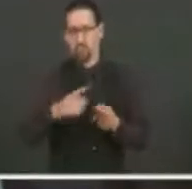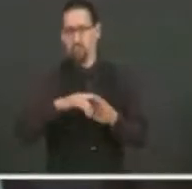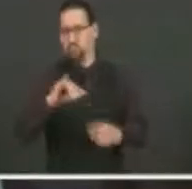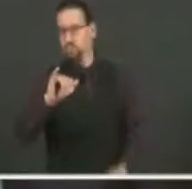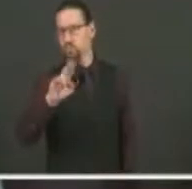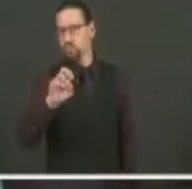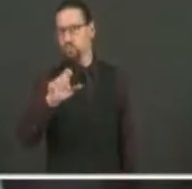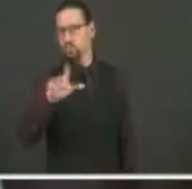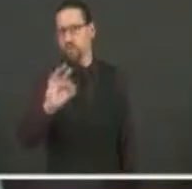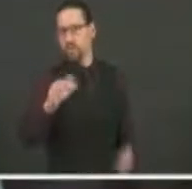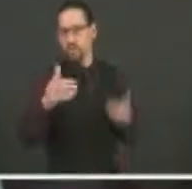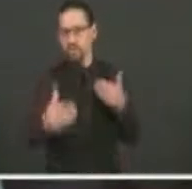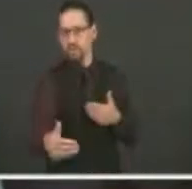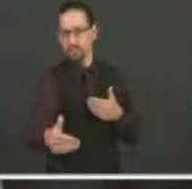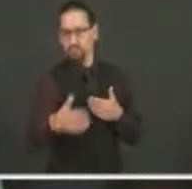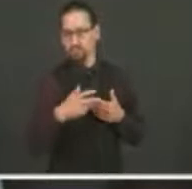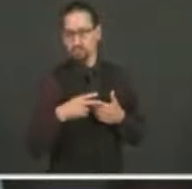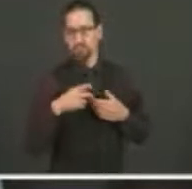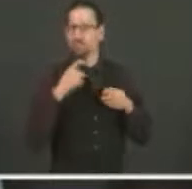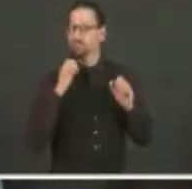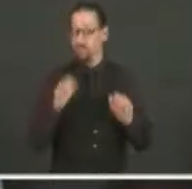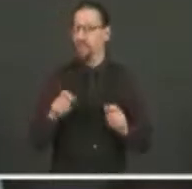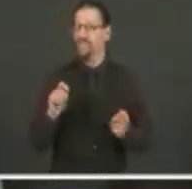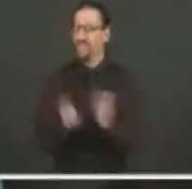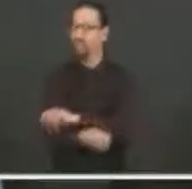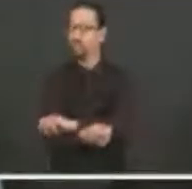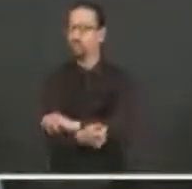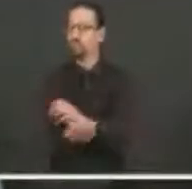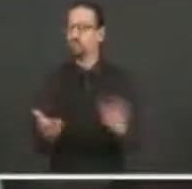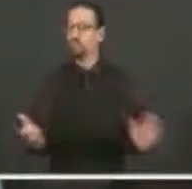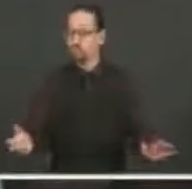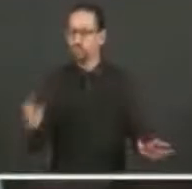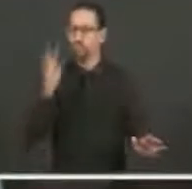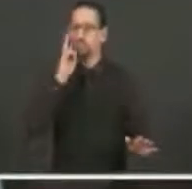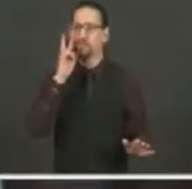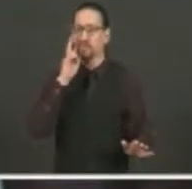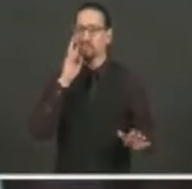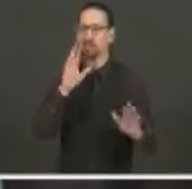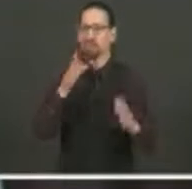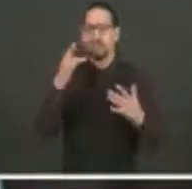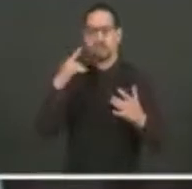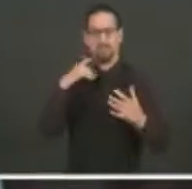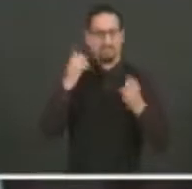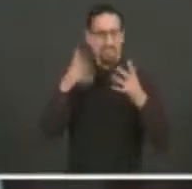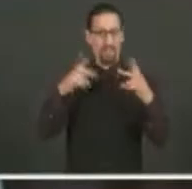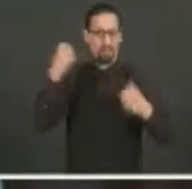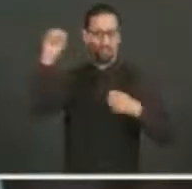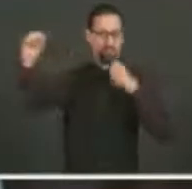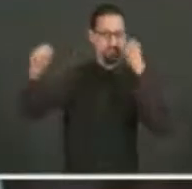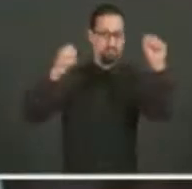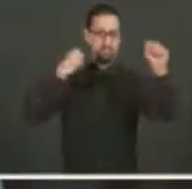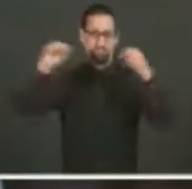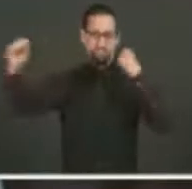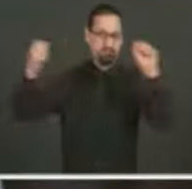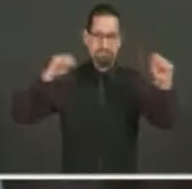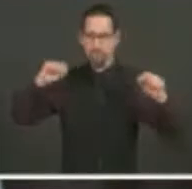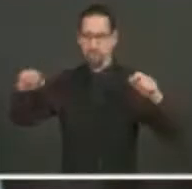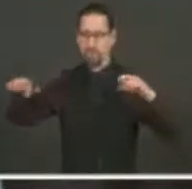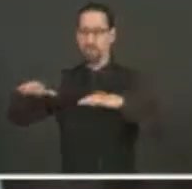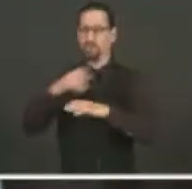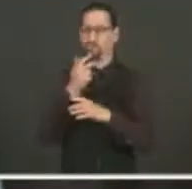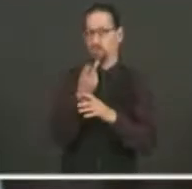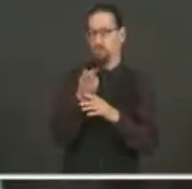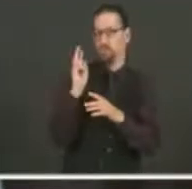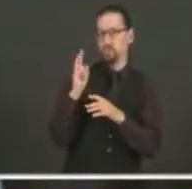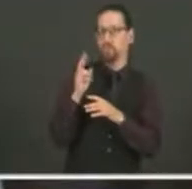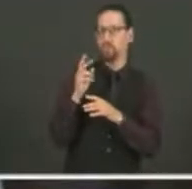theoretically could change that. So, we did have large protests a couple of weeks ago. Folks are going out and about